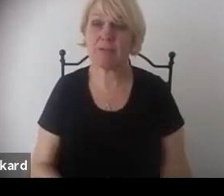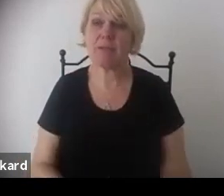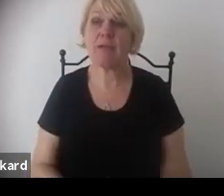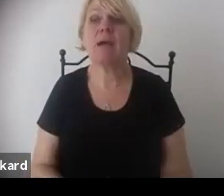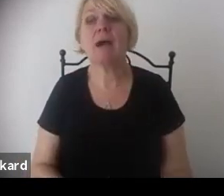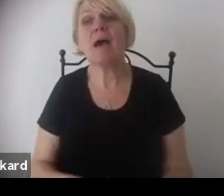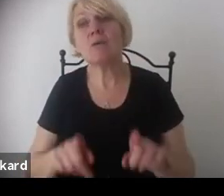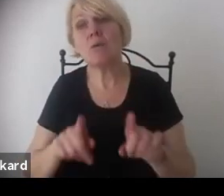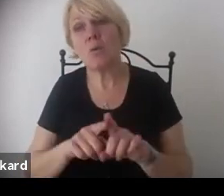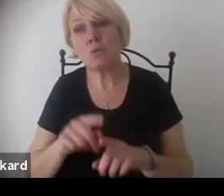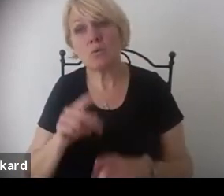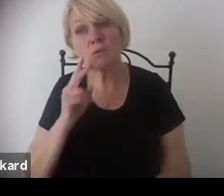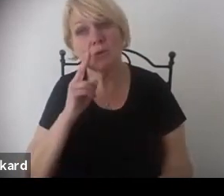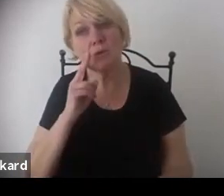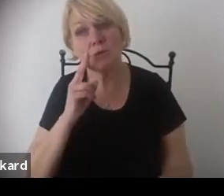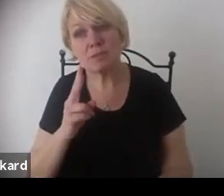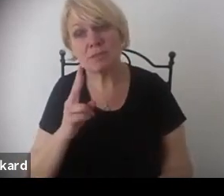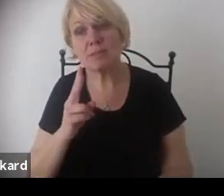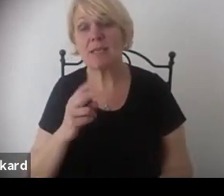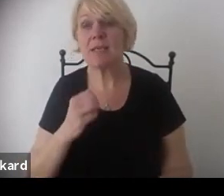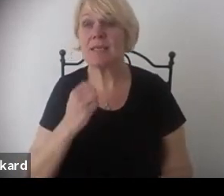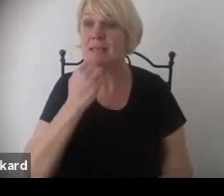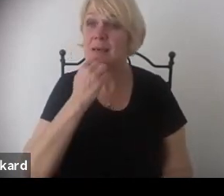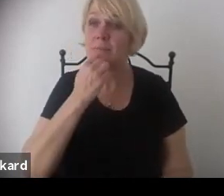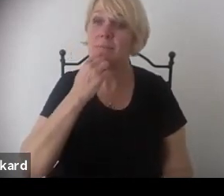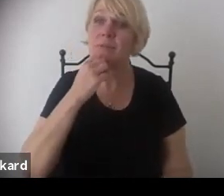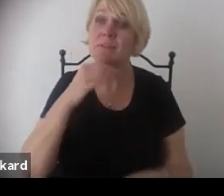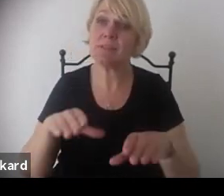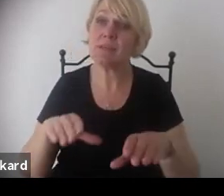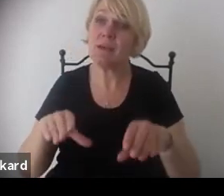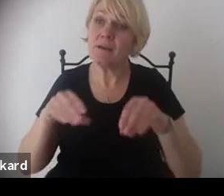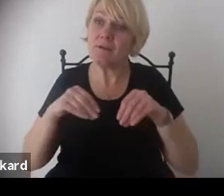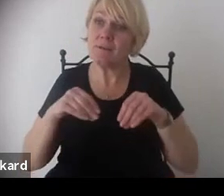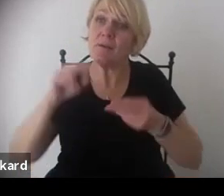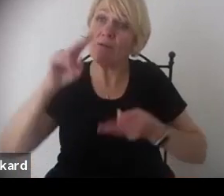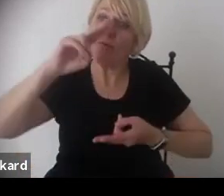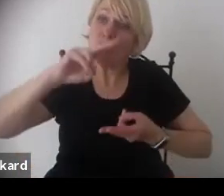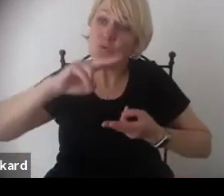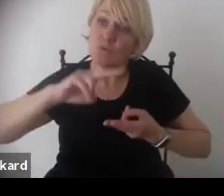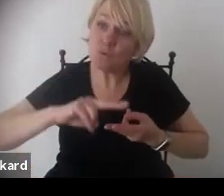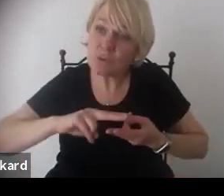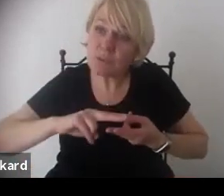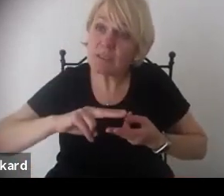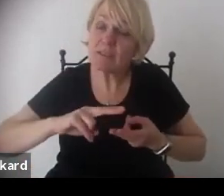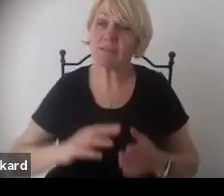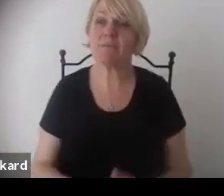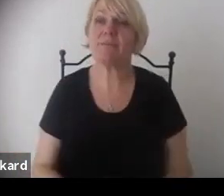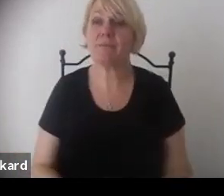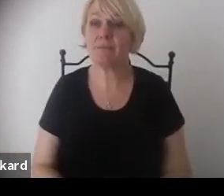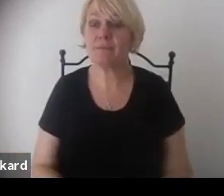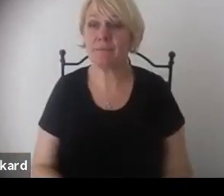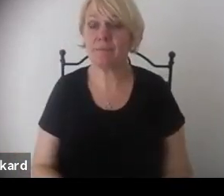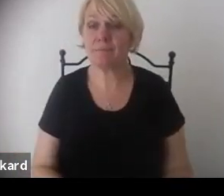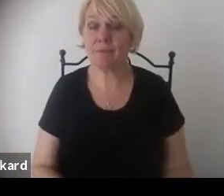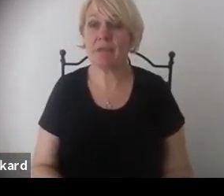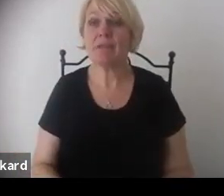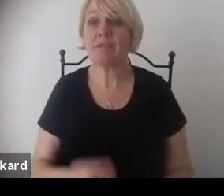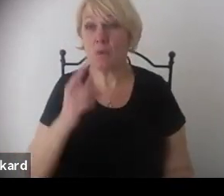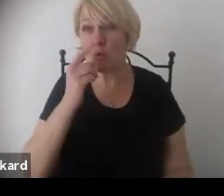is, or you know what's reducing, and how to ensure that you can go out back into the big wide world in a safer